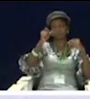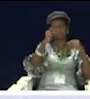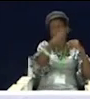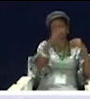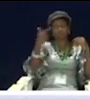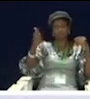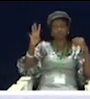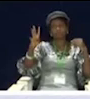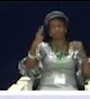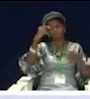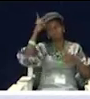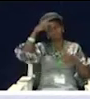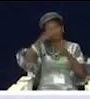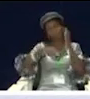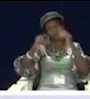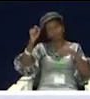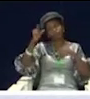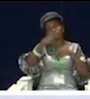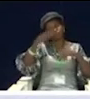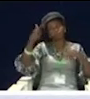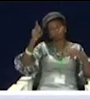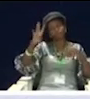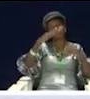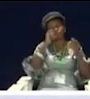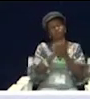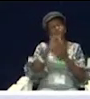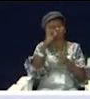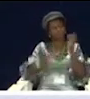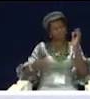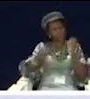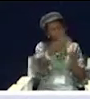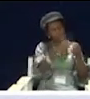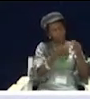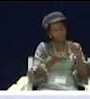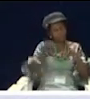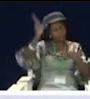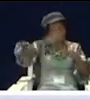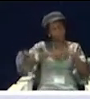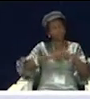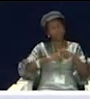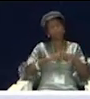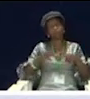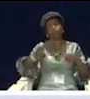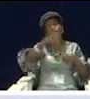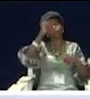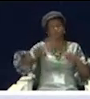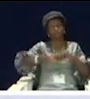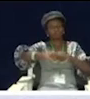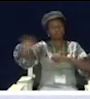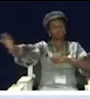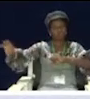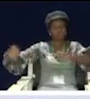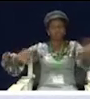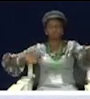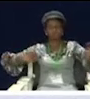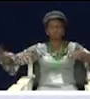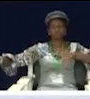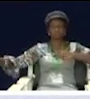24, Proverbs 11, verse 24, he said, if you want to increase, you must scatter.